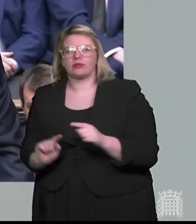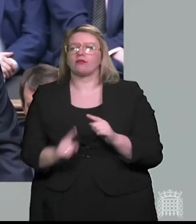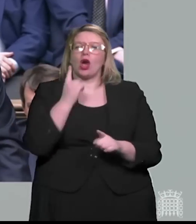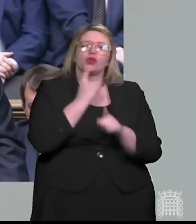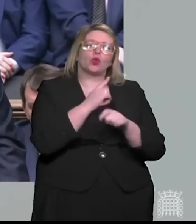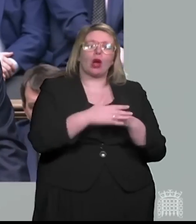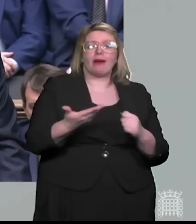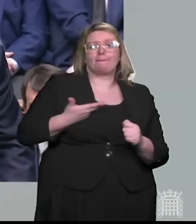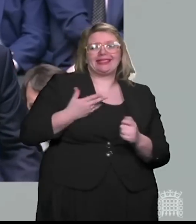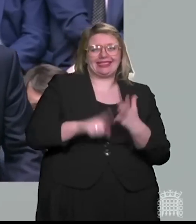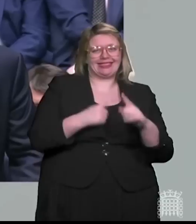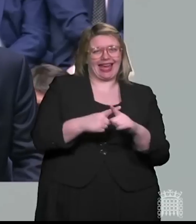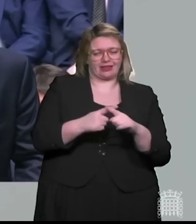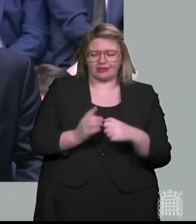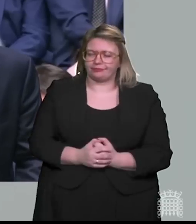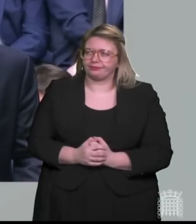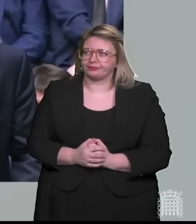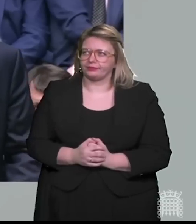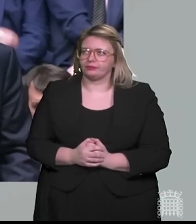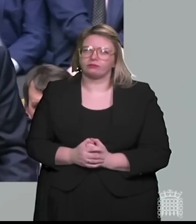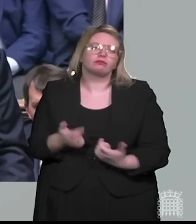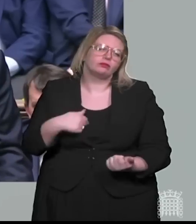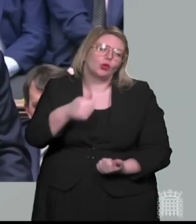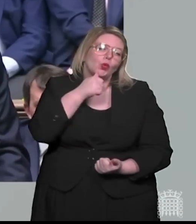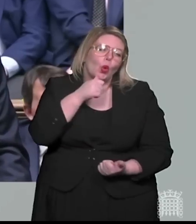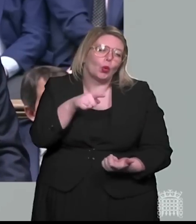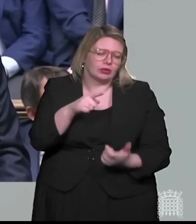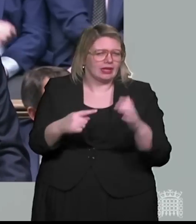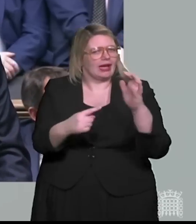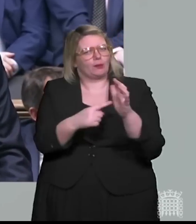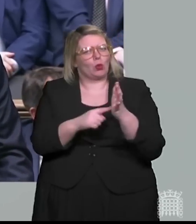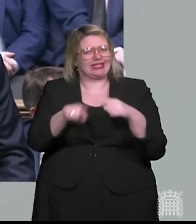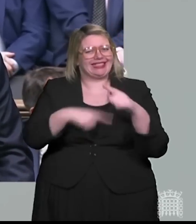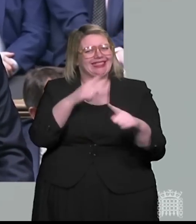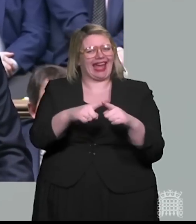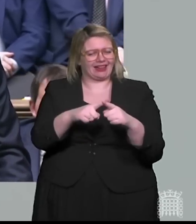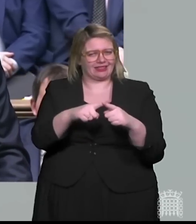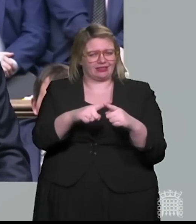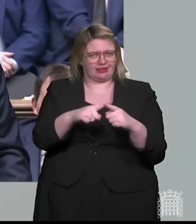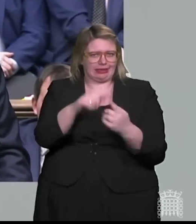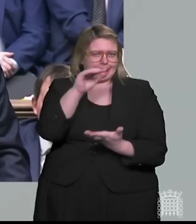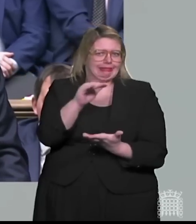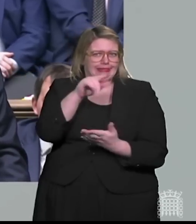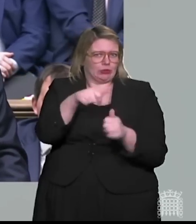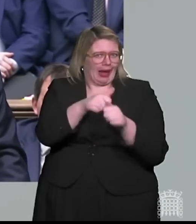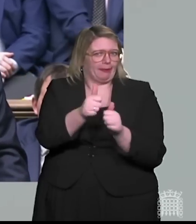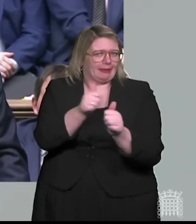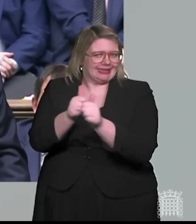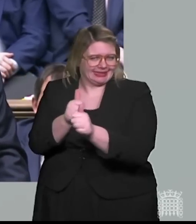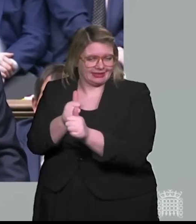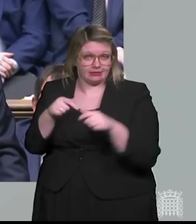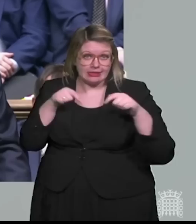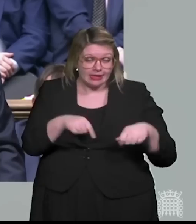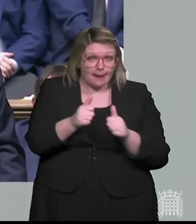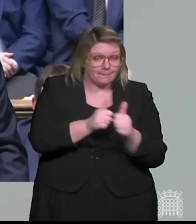taxation. Conservatives know the importance of a competitive tax regime. We already have lower levels of